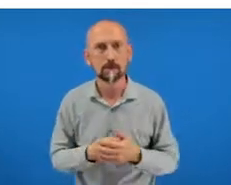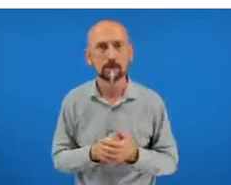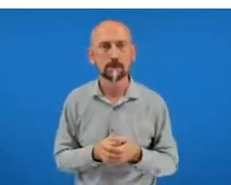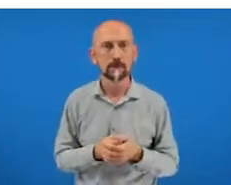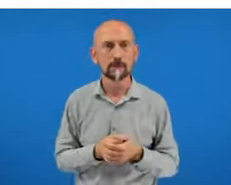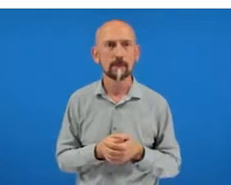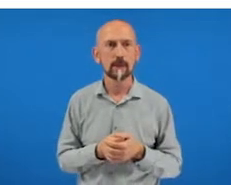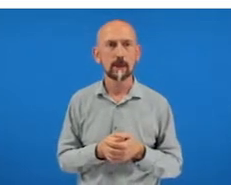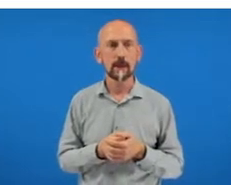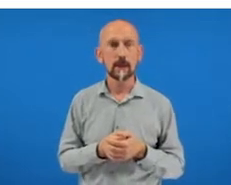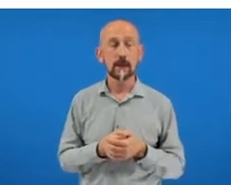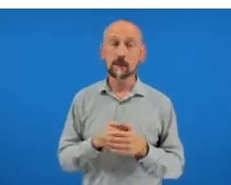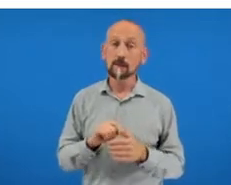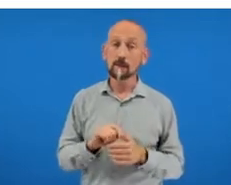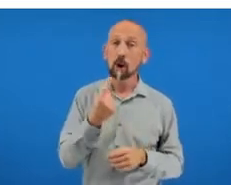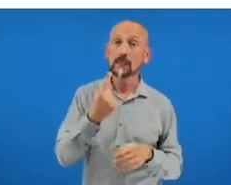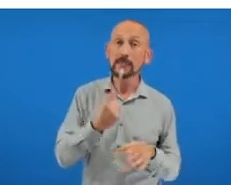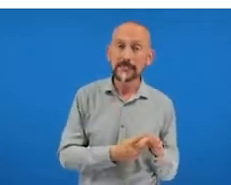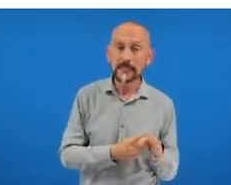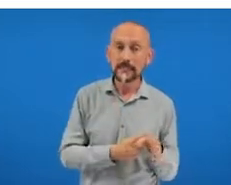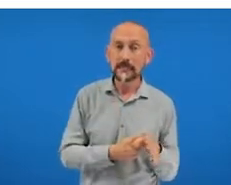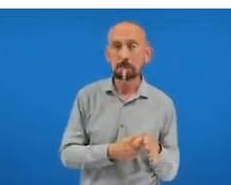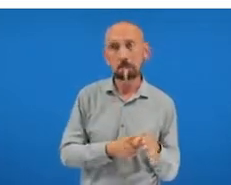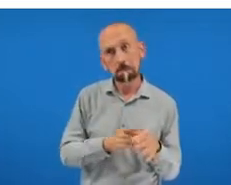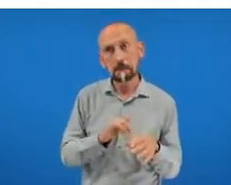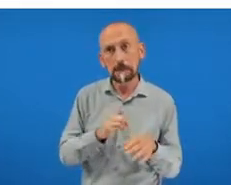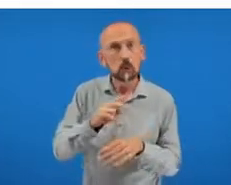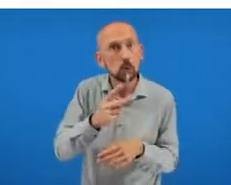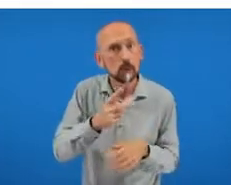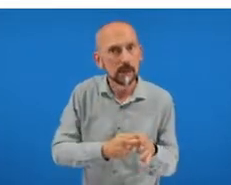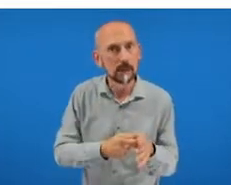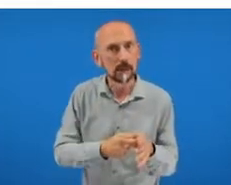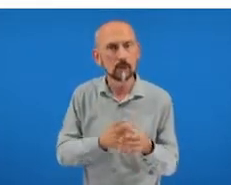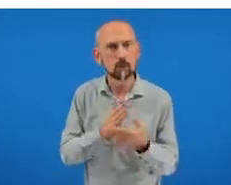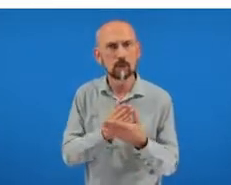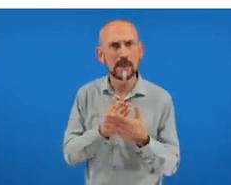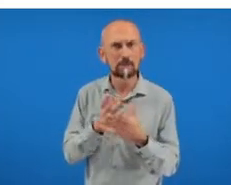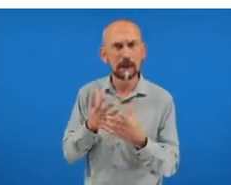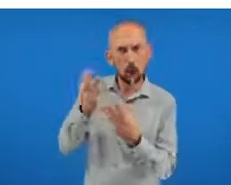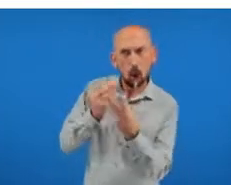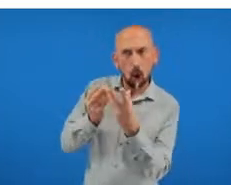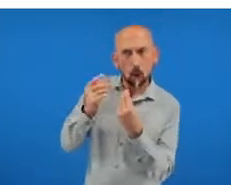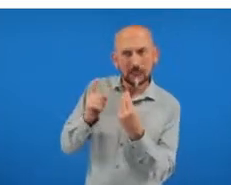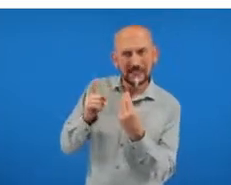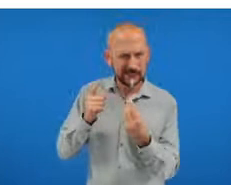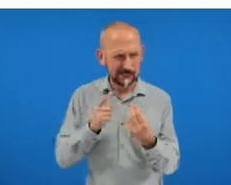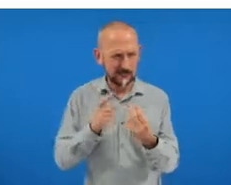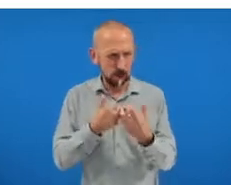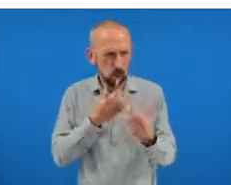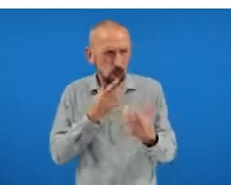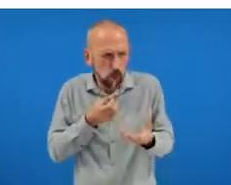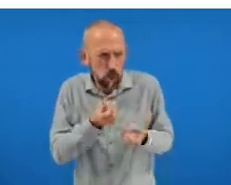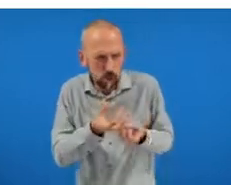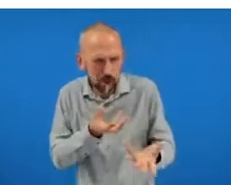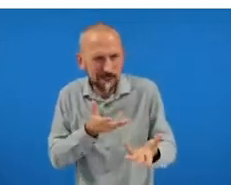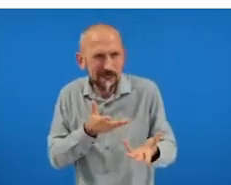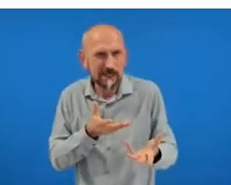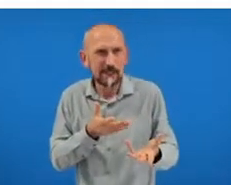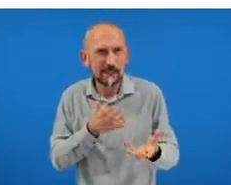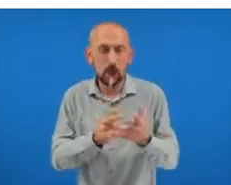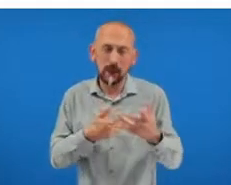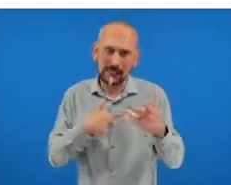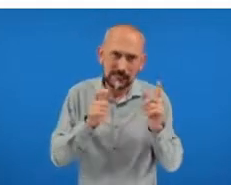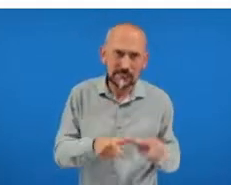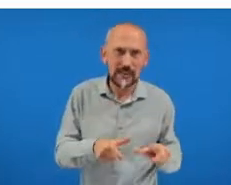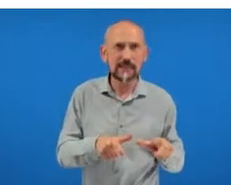even a couple of years were about consolidating my learning. I stayed within talking therapy services in primary care and worked with